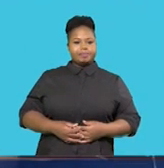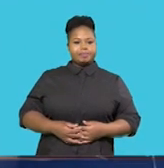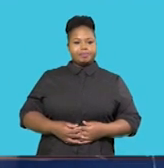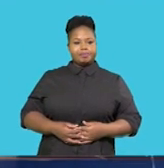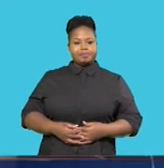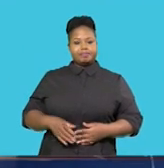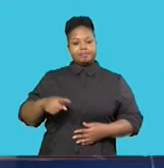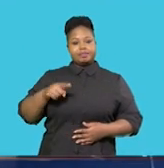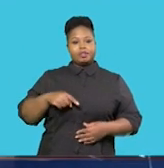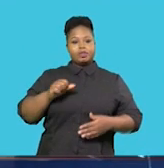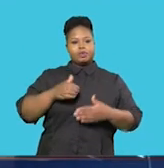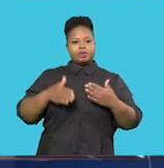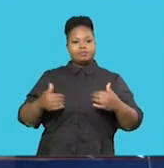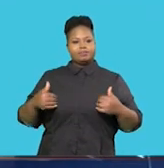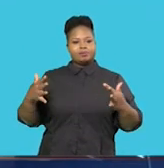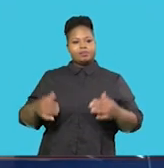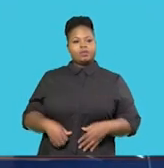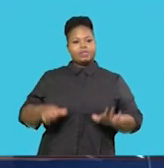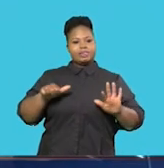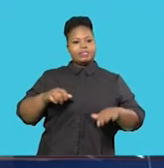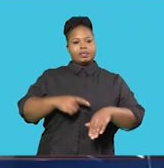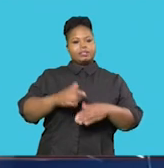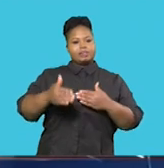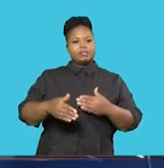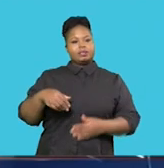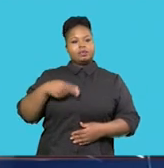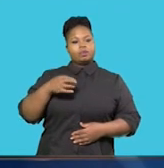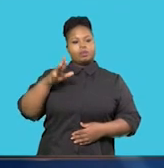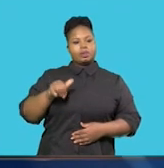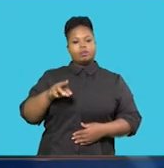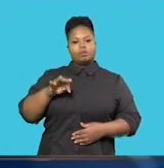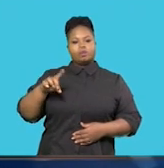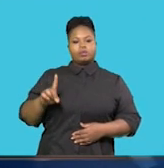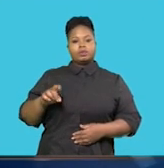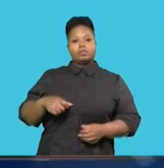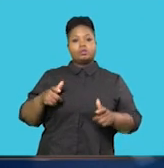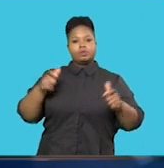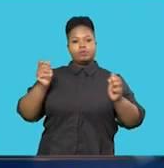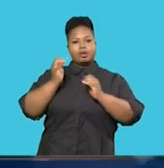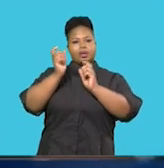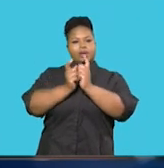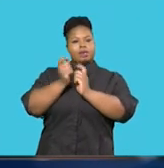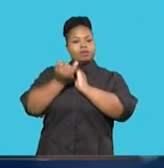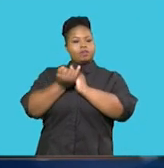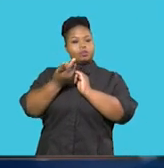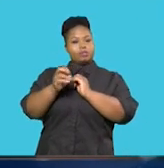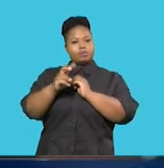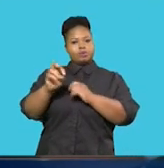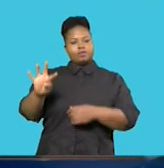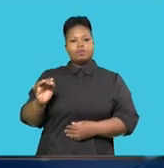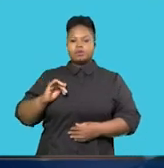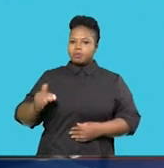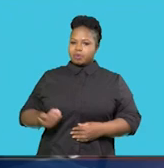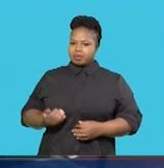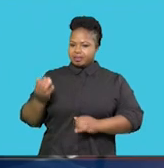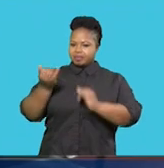This weekend marks the start of the sixth season of the Hollywoodbets Super League 2024, which puts women's football front